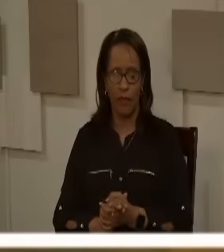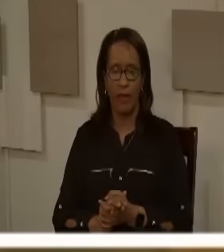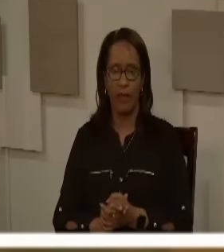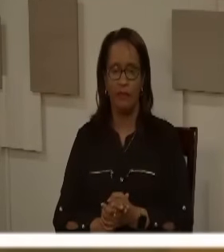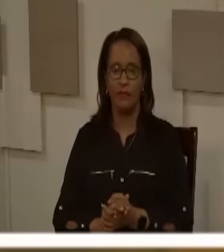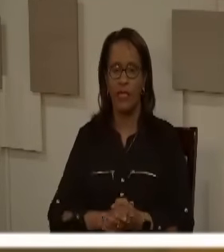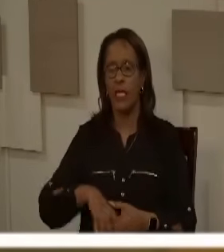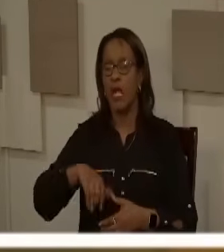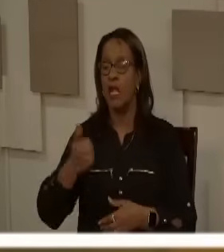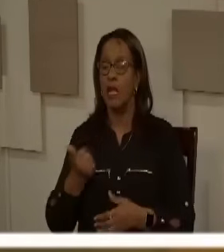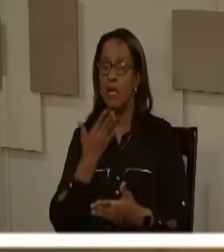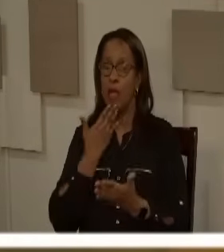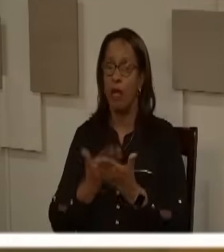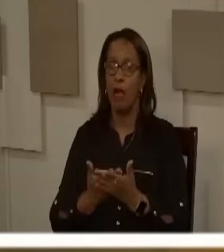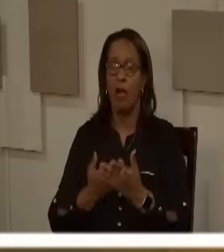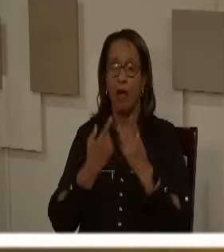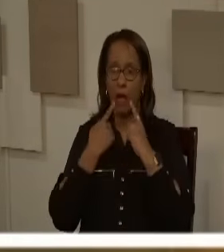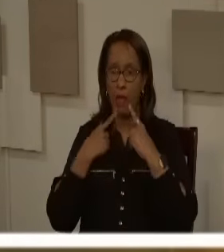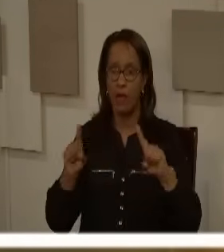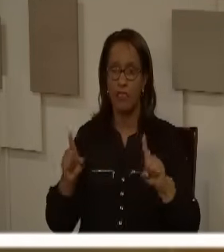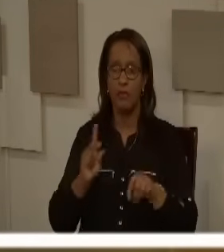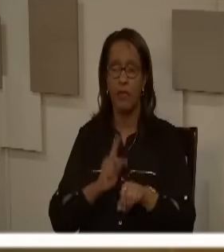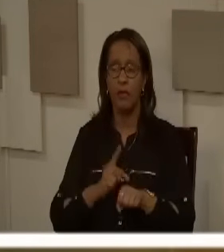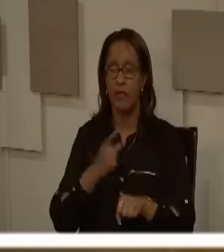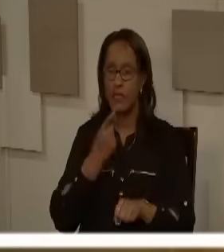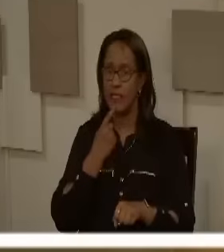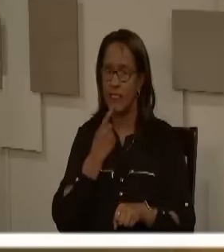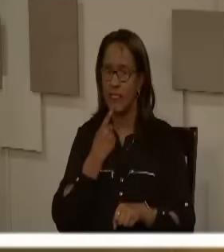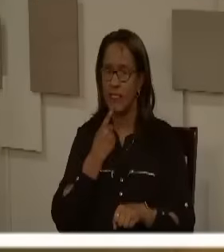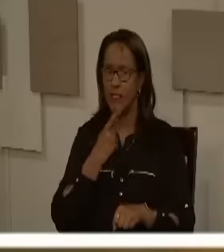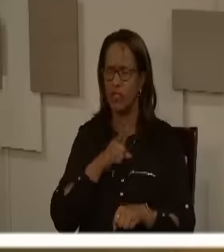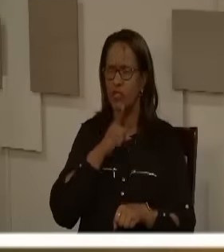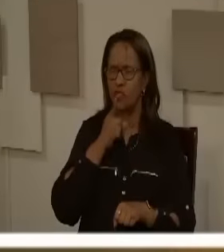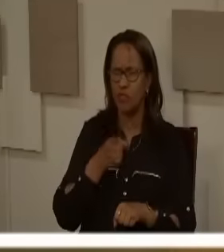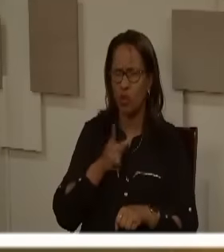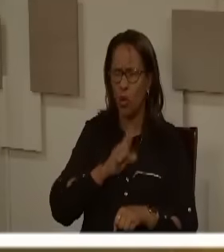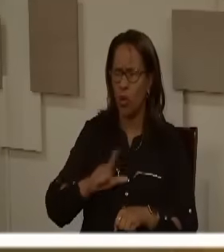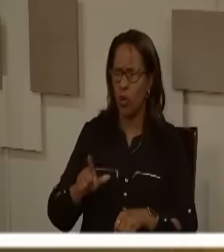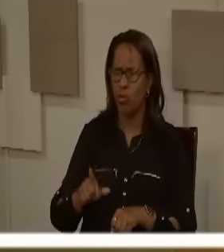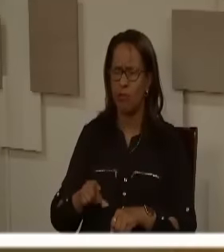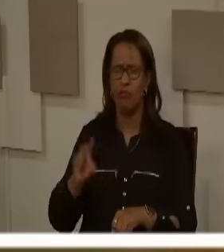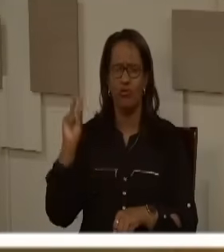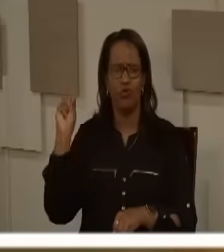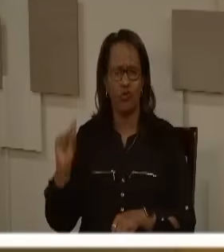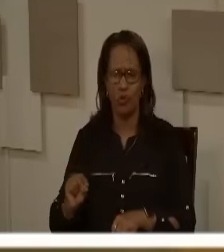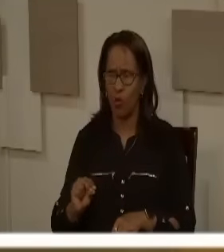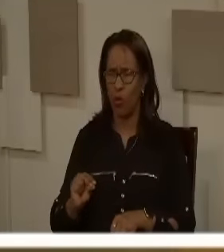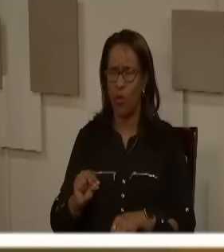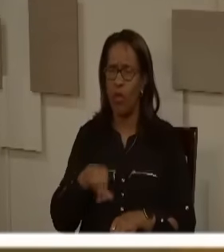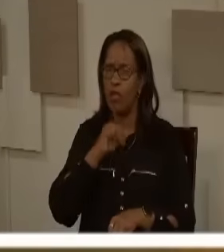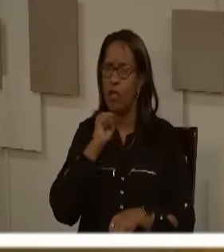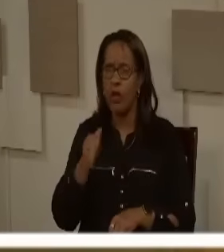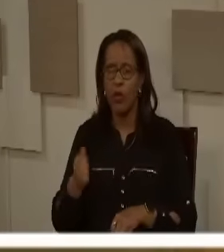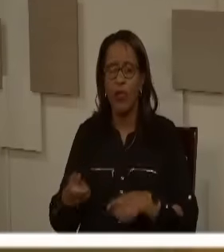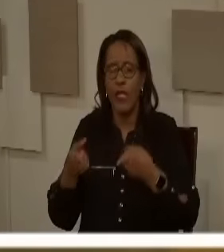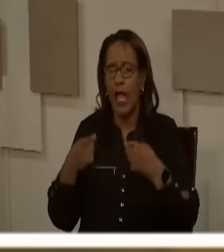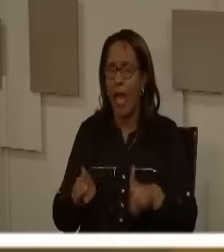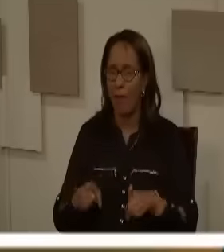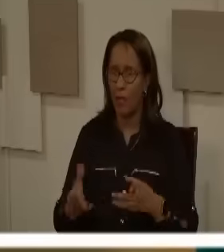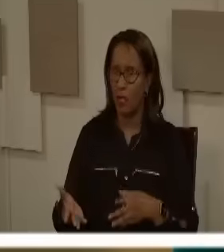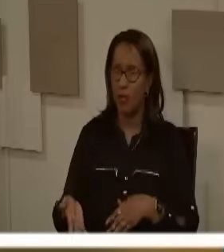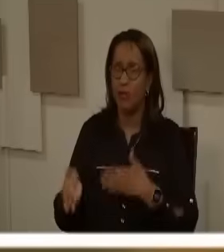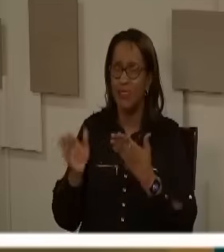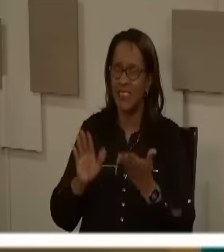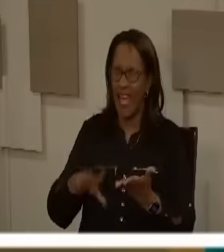me, Satan. It's one thing to expect a Messiah. It's one thing to want a God. It's one thing